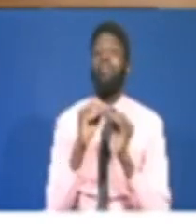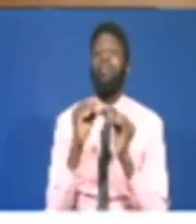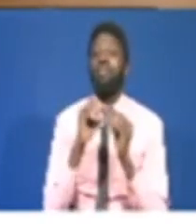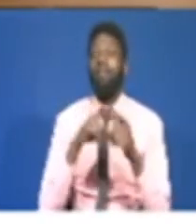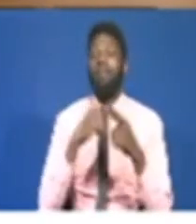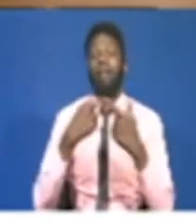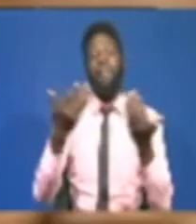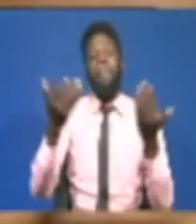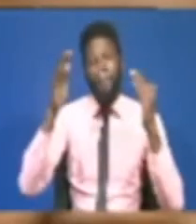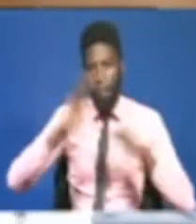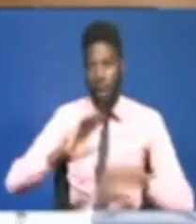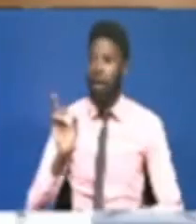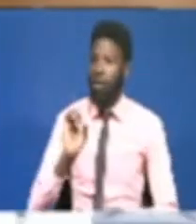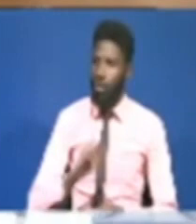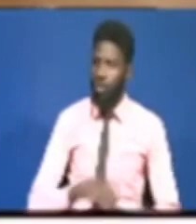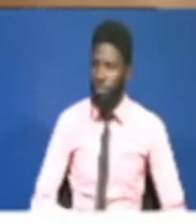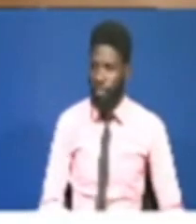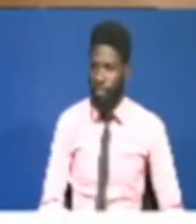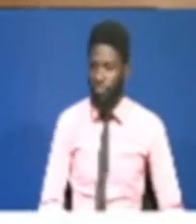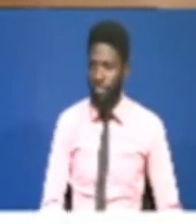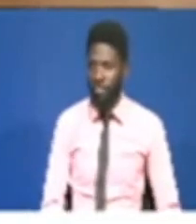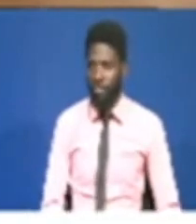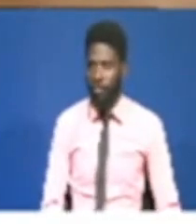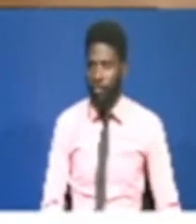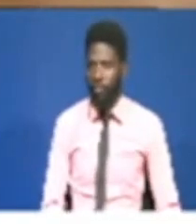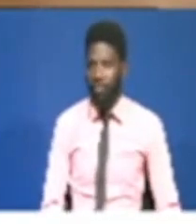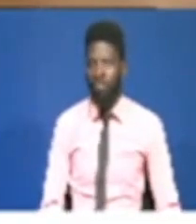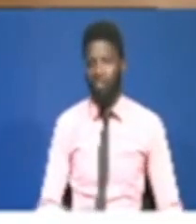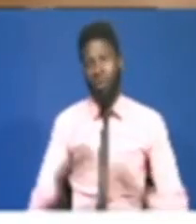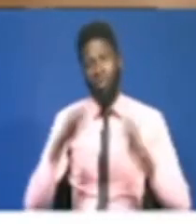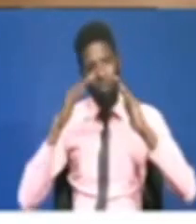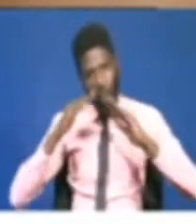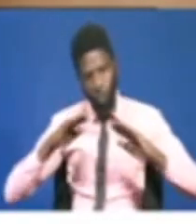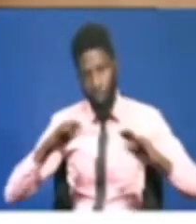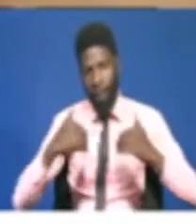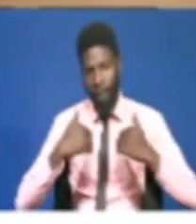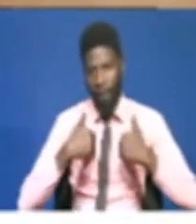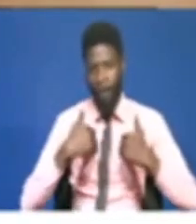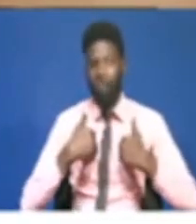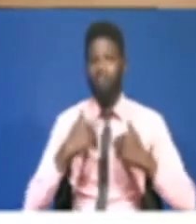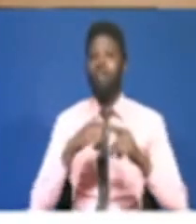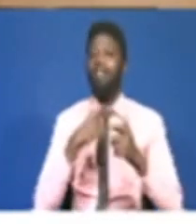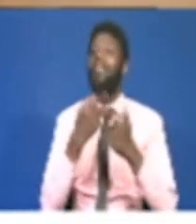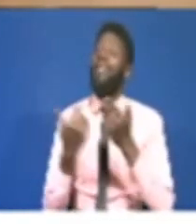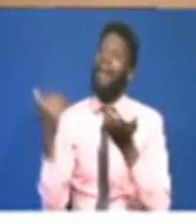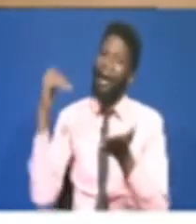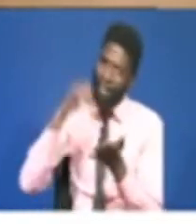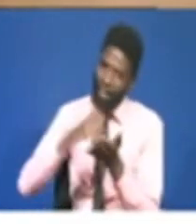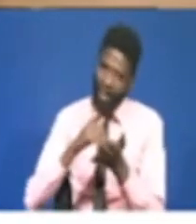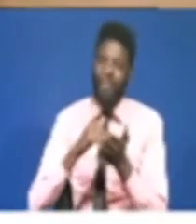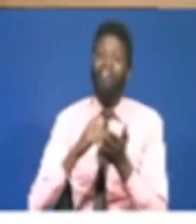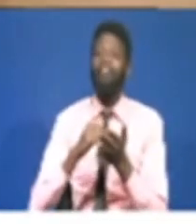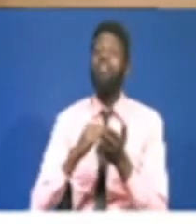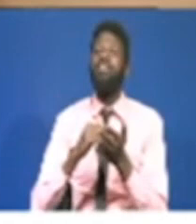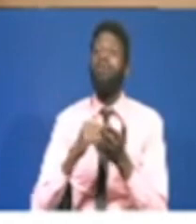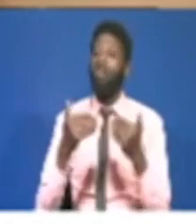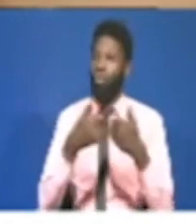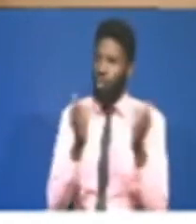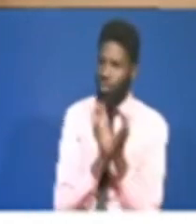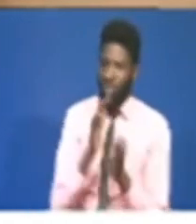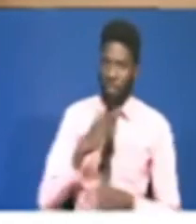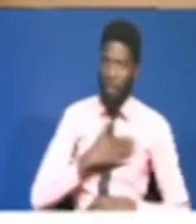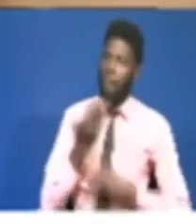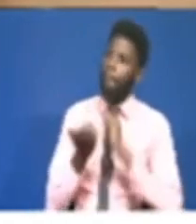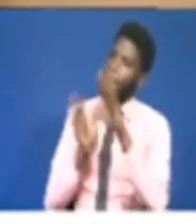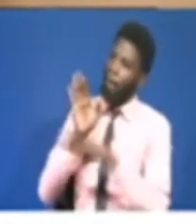Nairobi. Calm is restored, then retaliation attacks, most likely from my community, will take